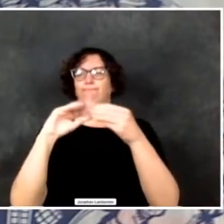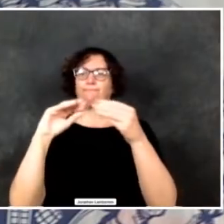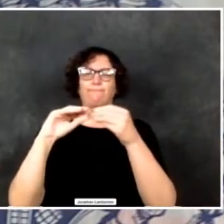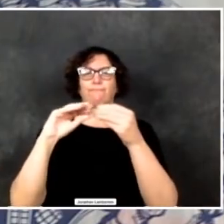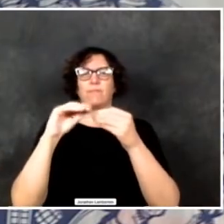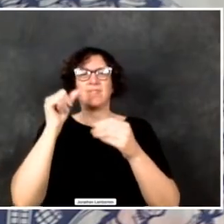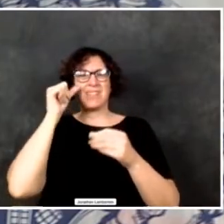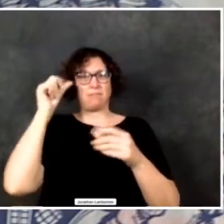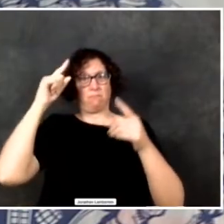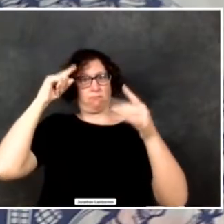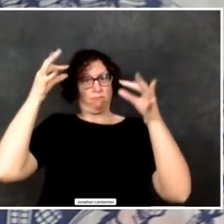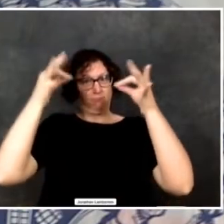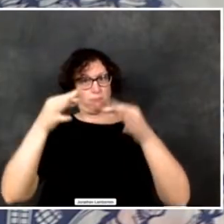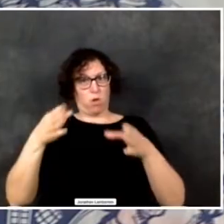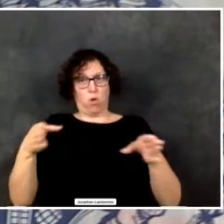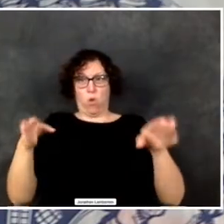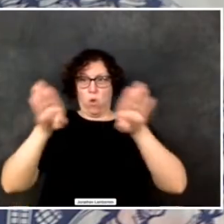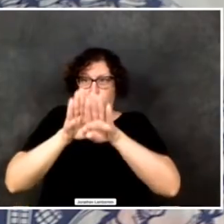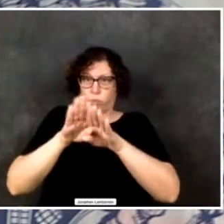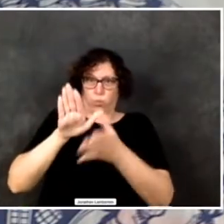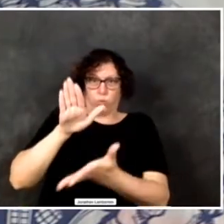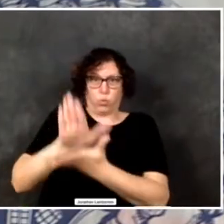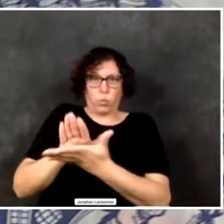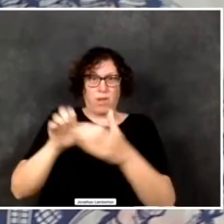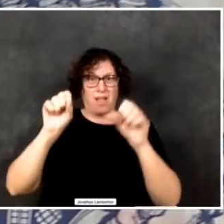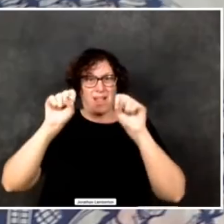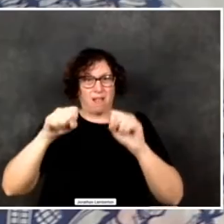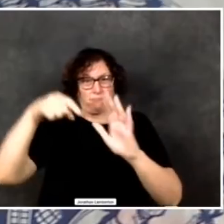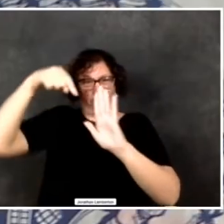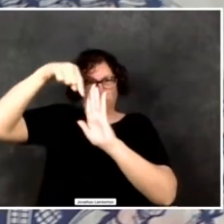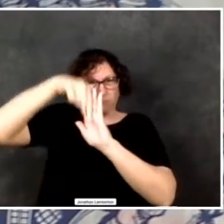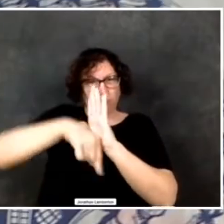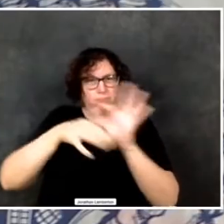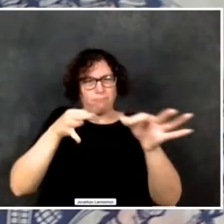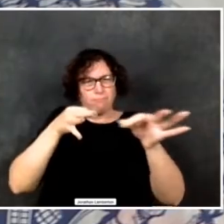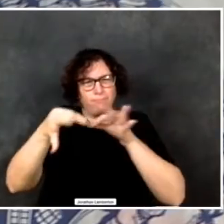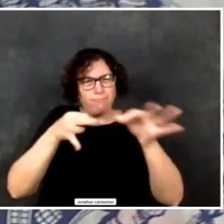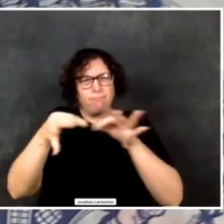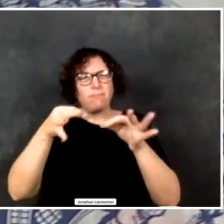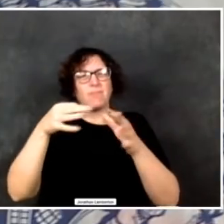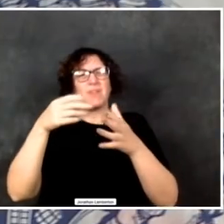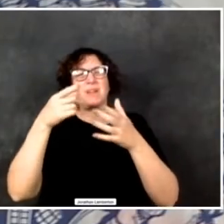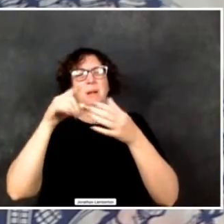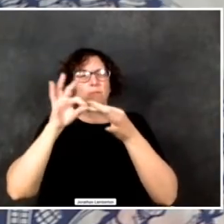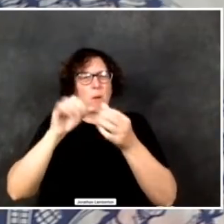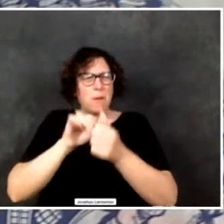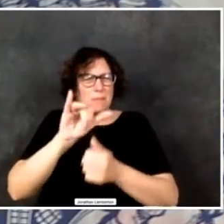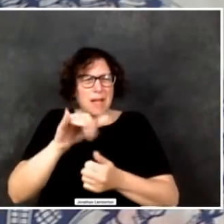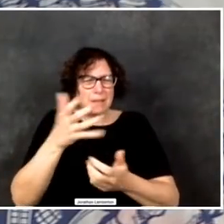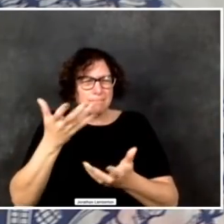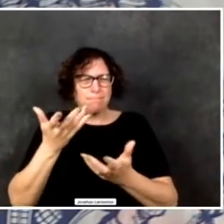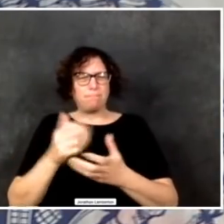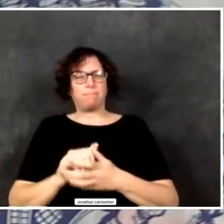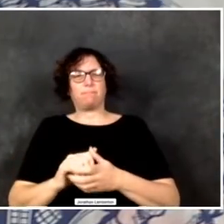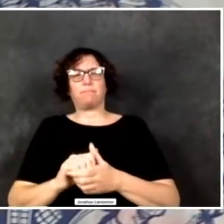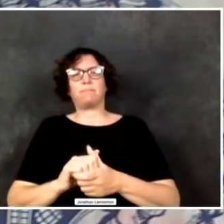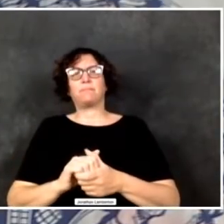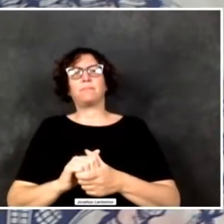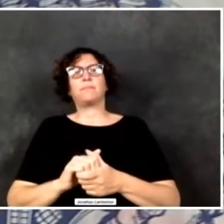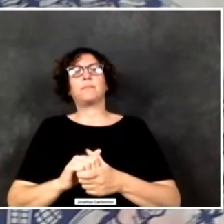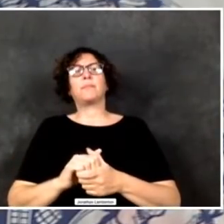Chancellor Carranza and I, as I said, consulted widely with healthcare experts, with